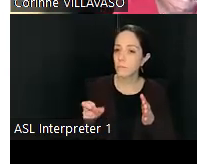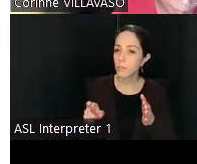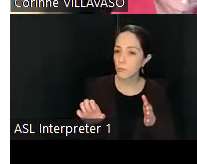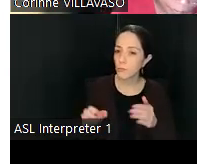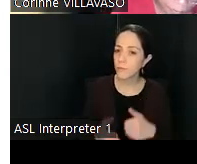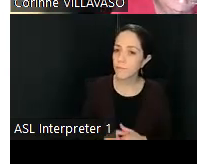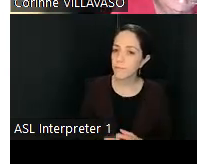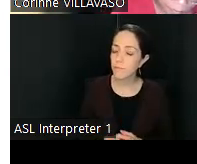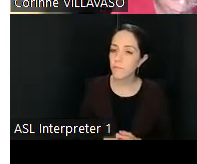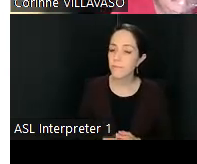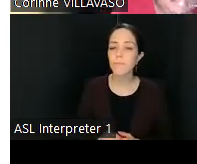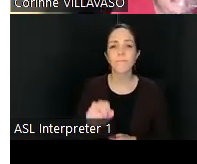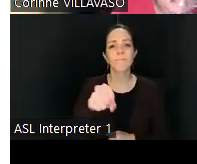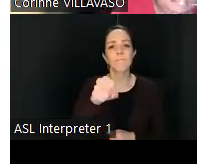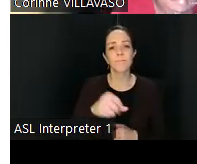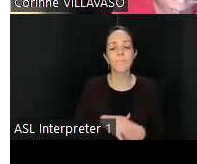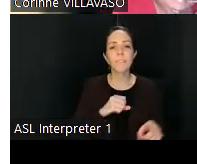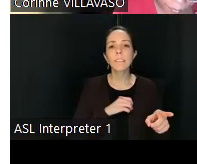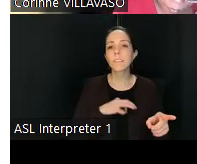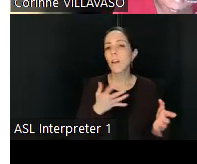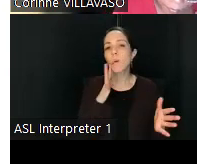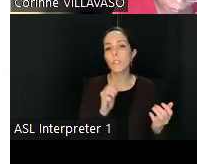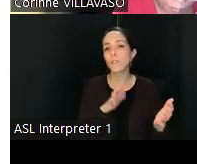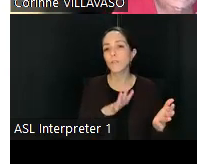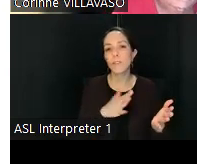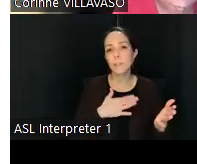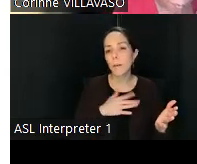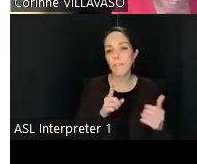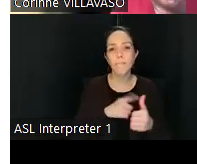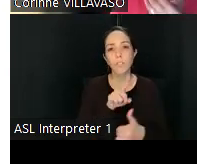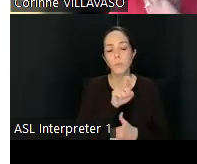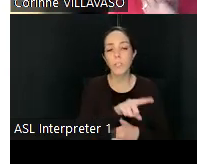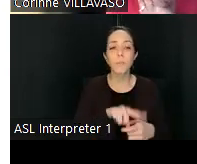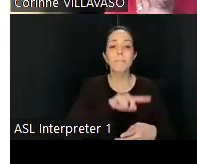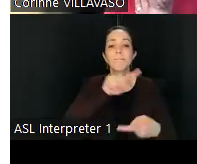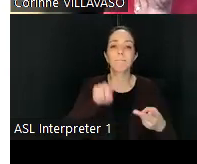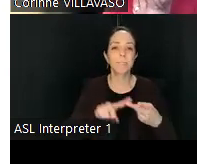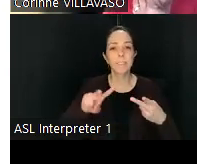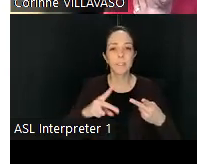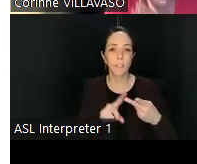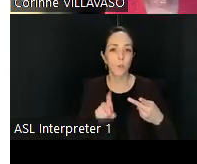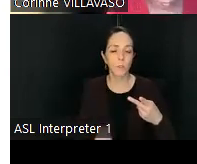Cherie. Staff addressed the first part of what I was thinking of, but the second part of what I was thinking of,